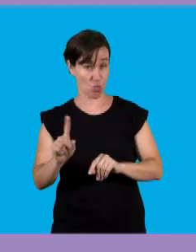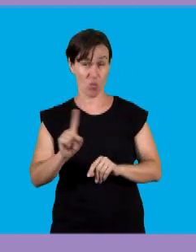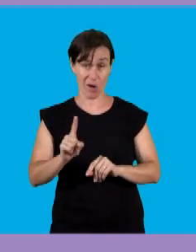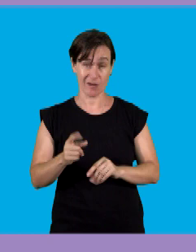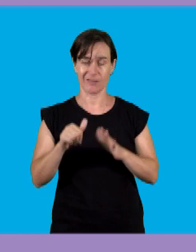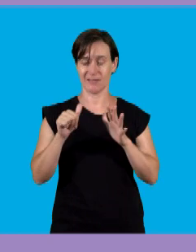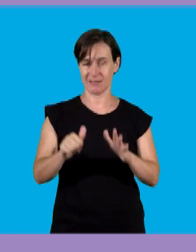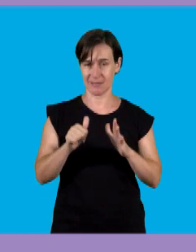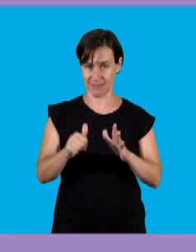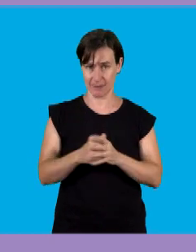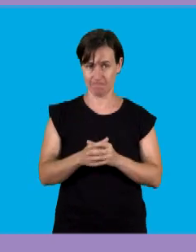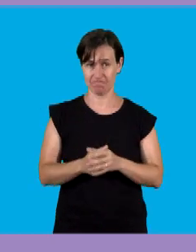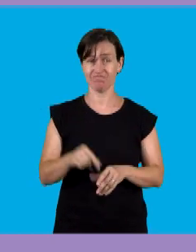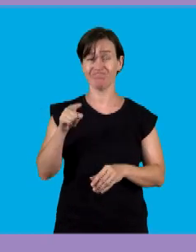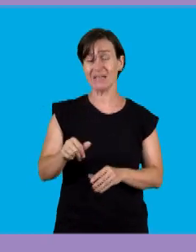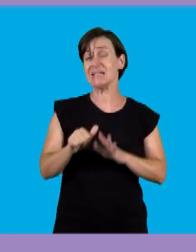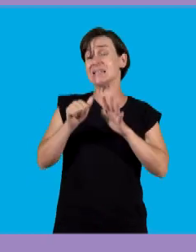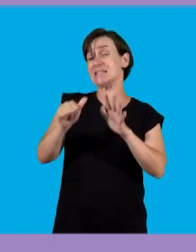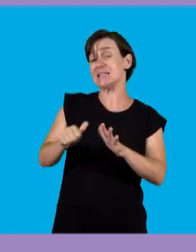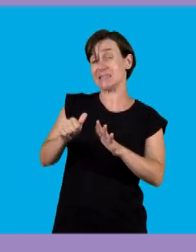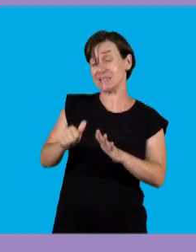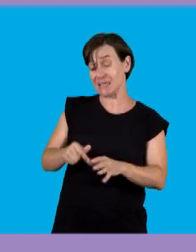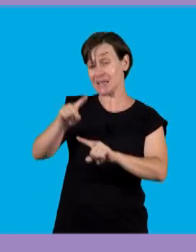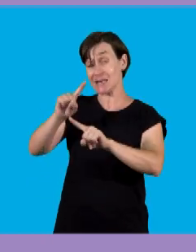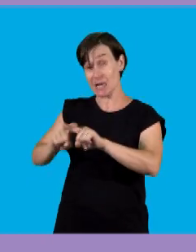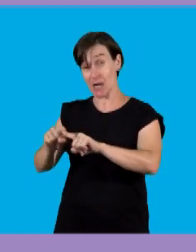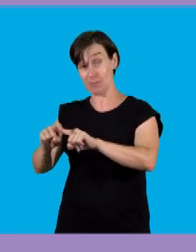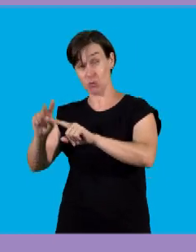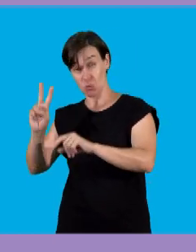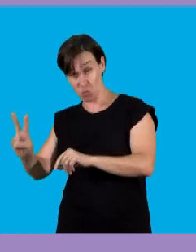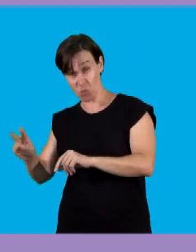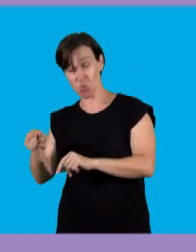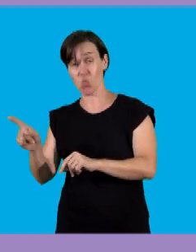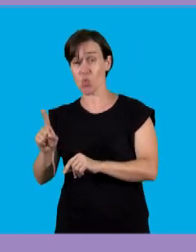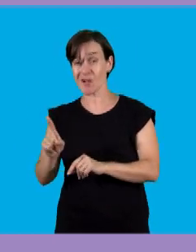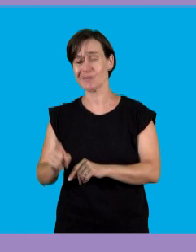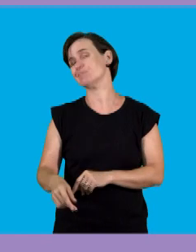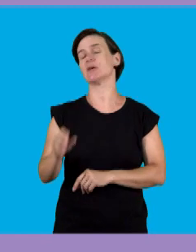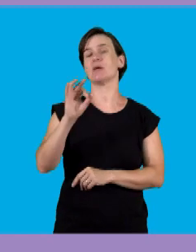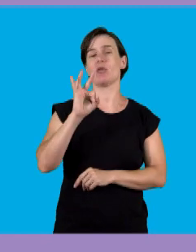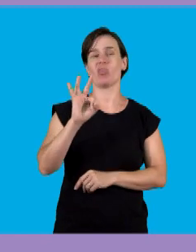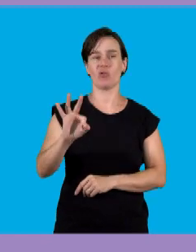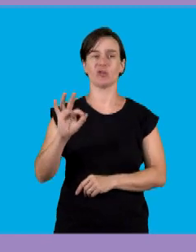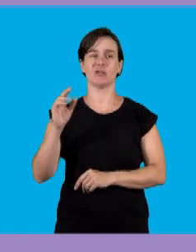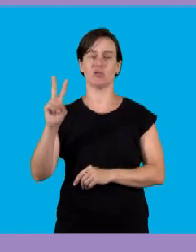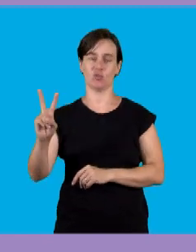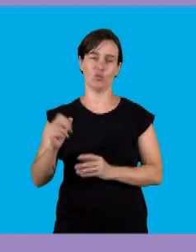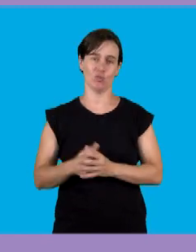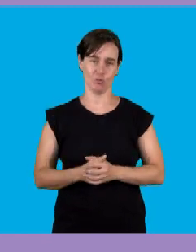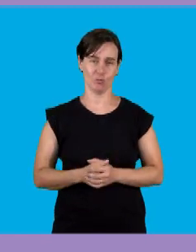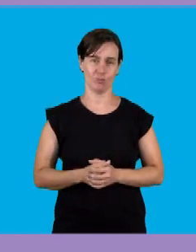that is going to give us a 16. And eventually, when we take that 16 and we multiply it by 2, that will give us